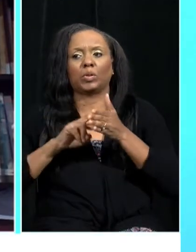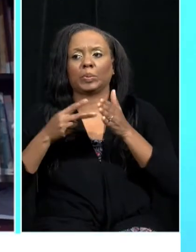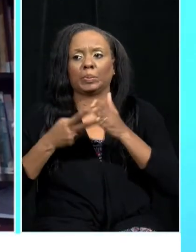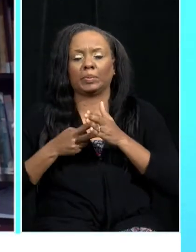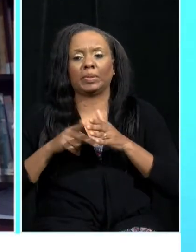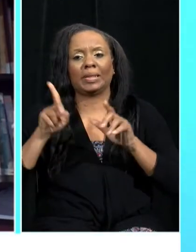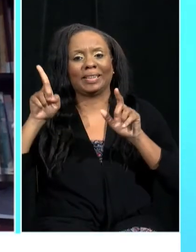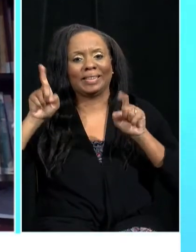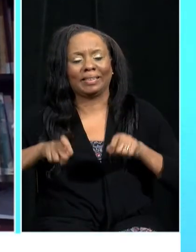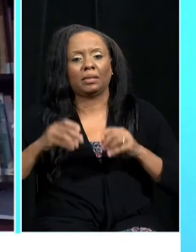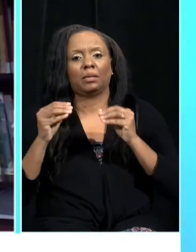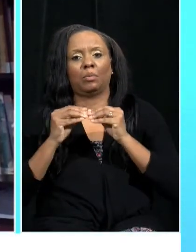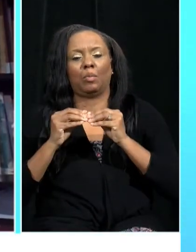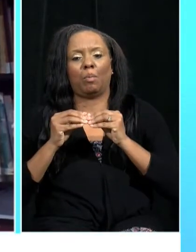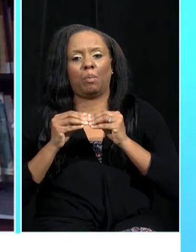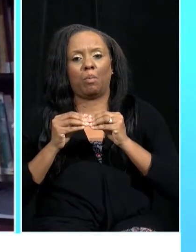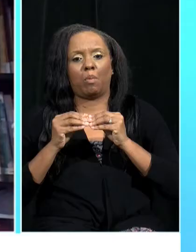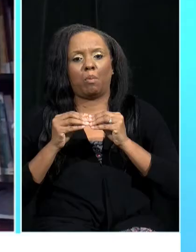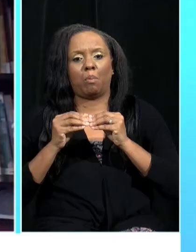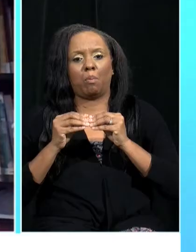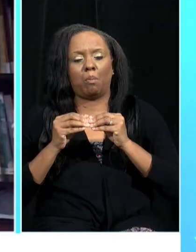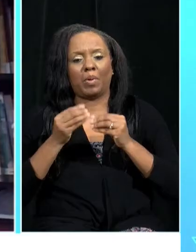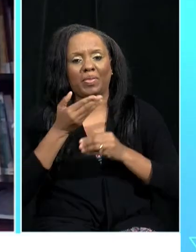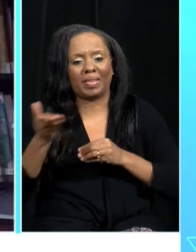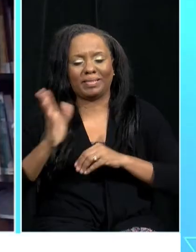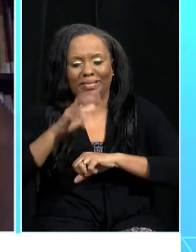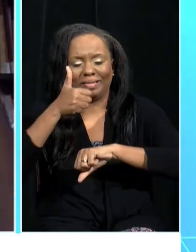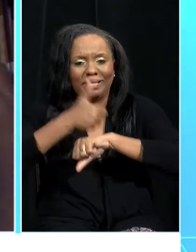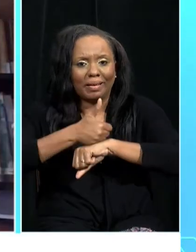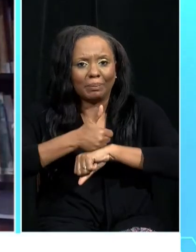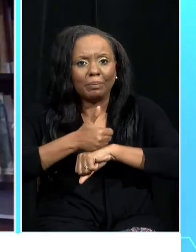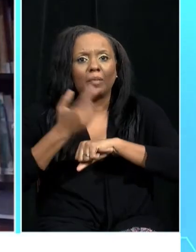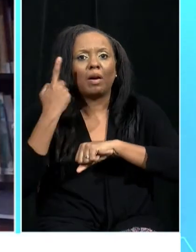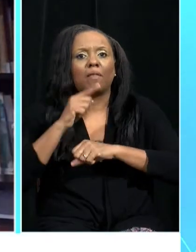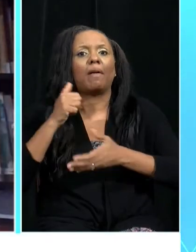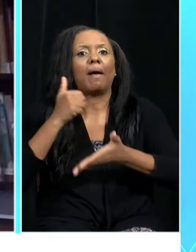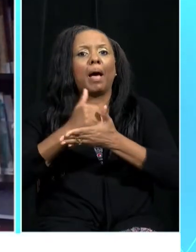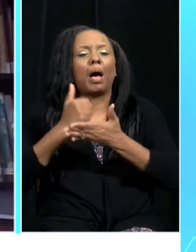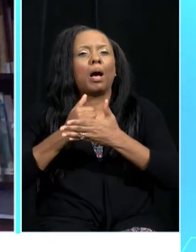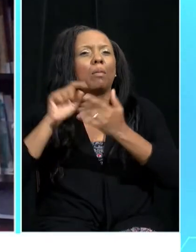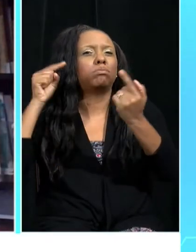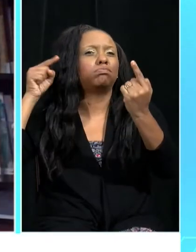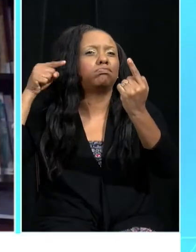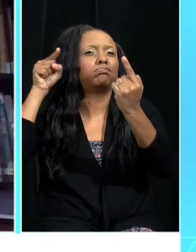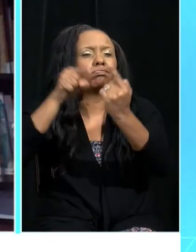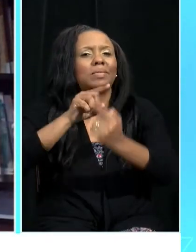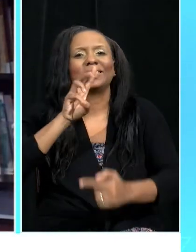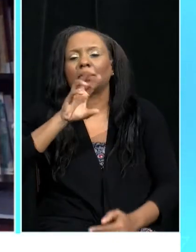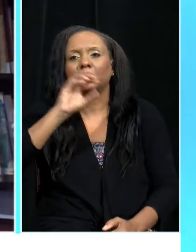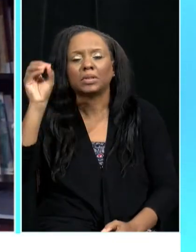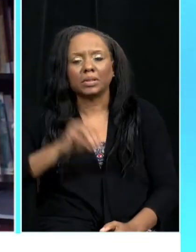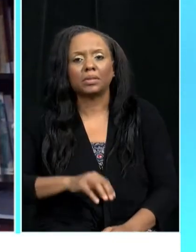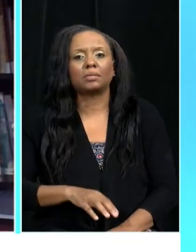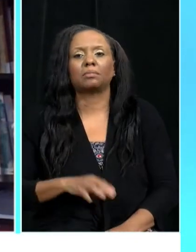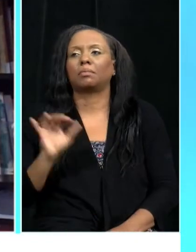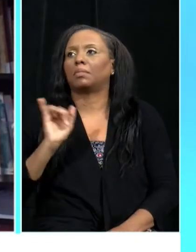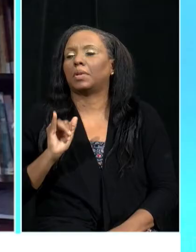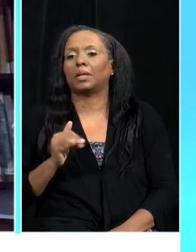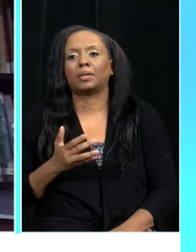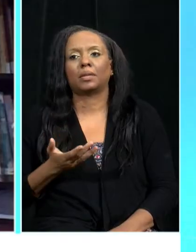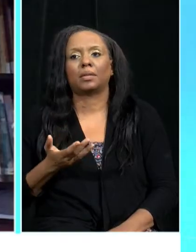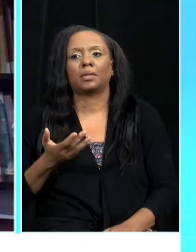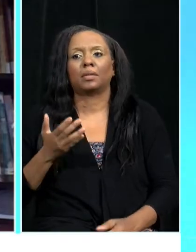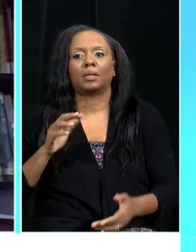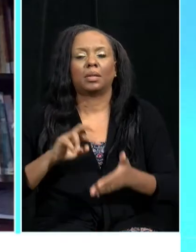need additional measures, which would be some mix of additional government revenue, cuts in